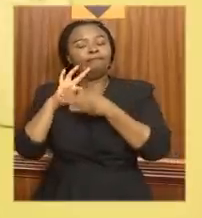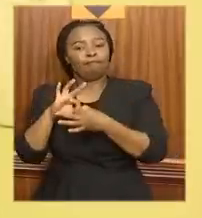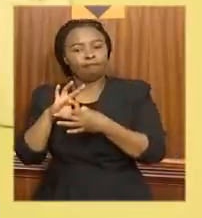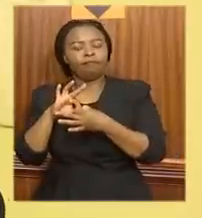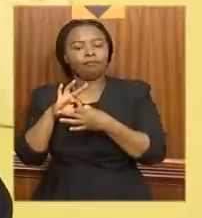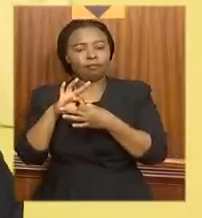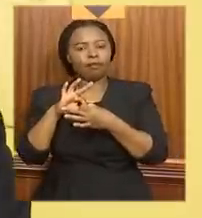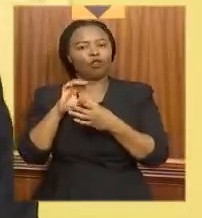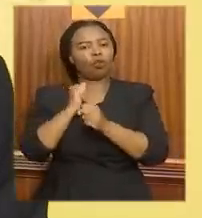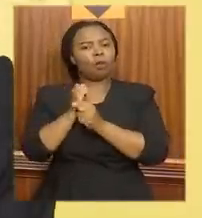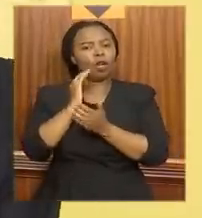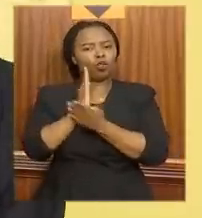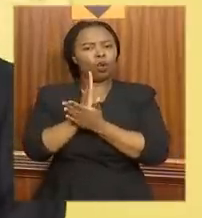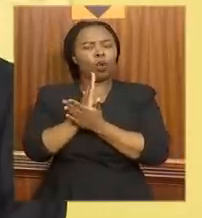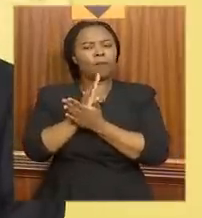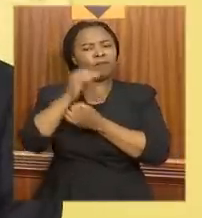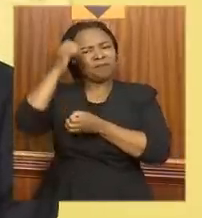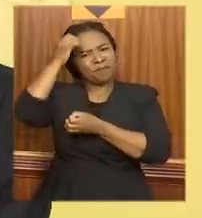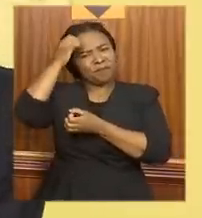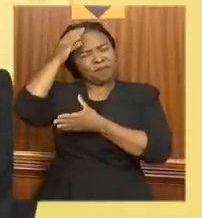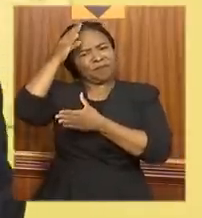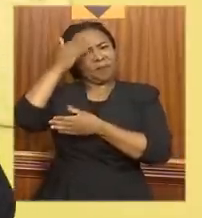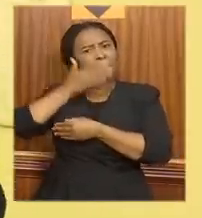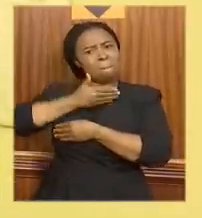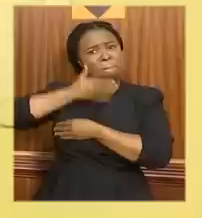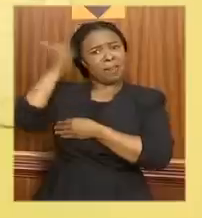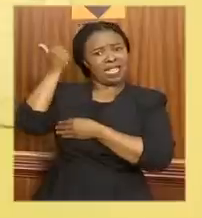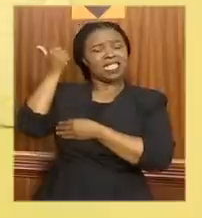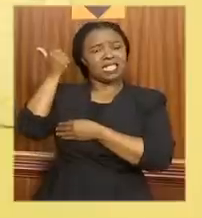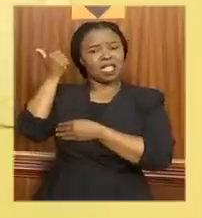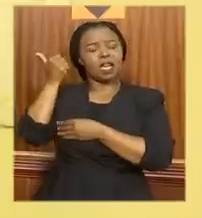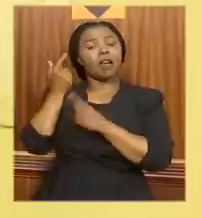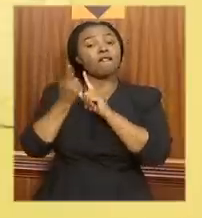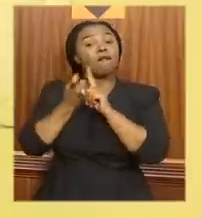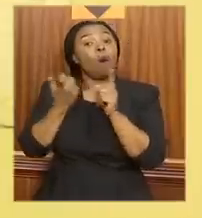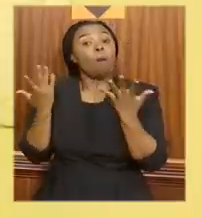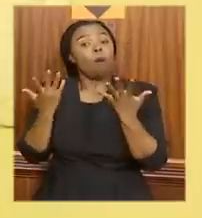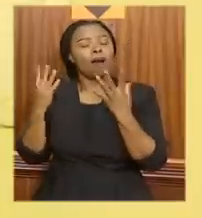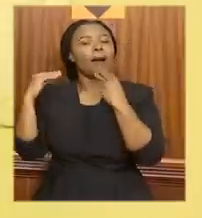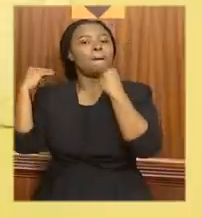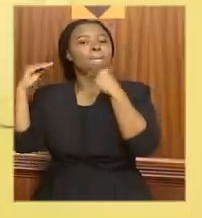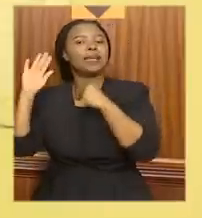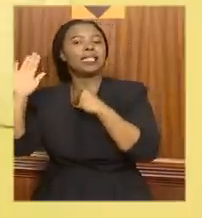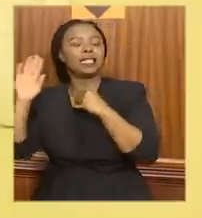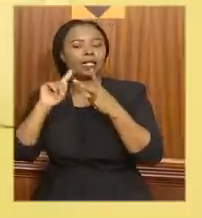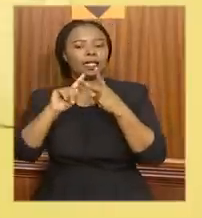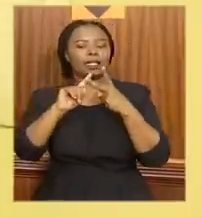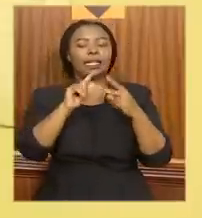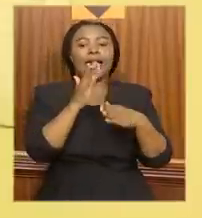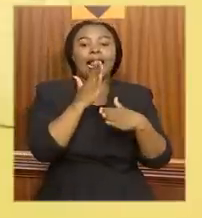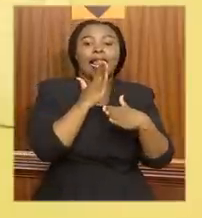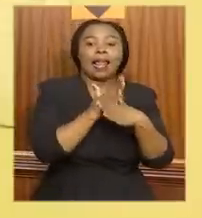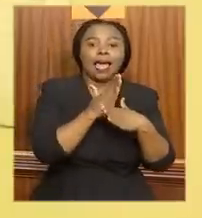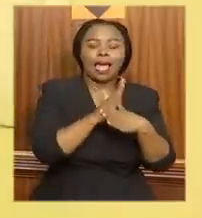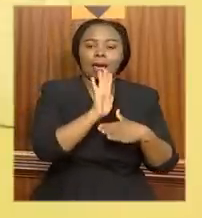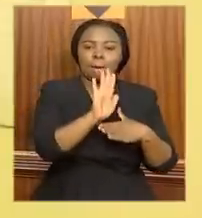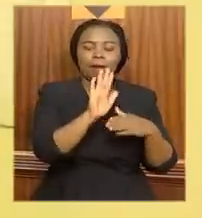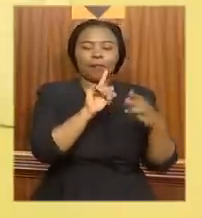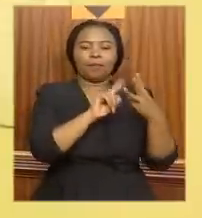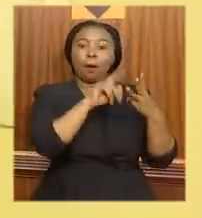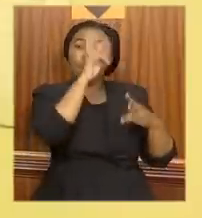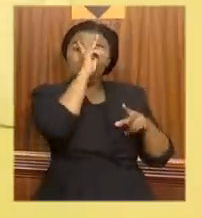the best available expertise from business, from labor, from professional